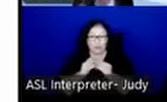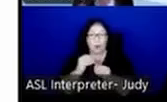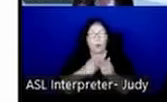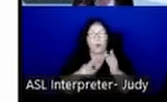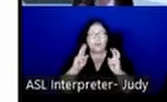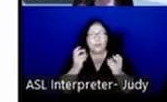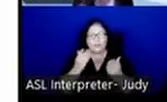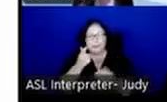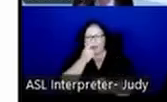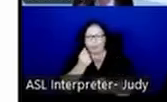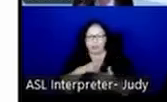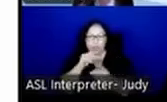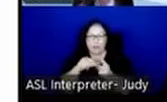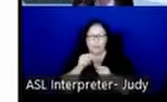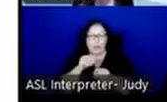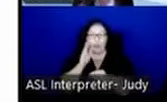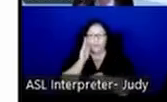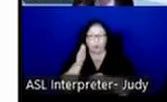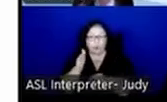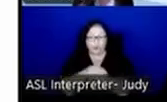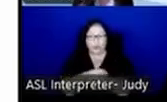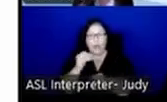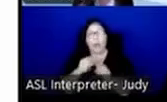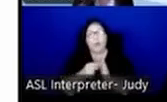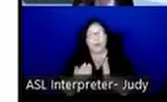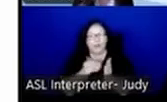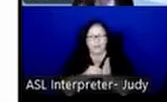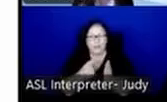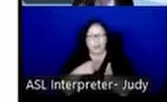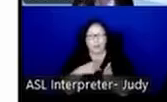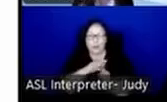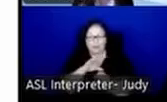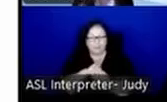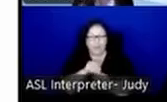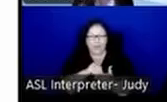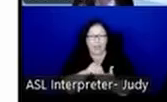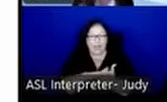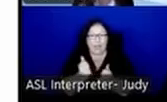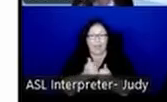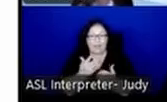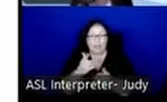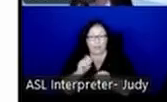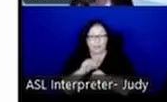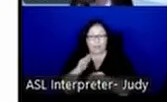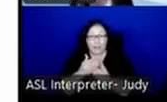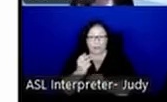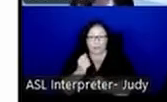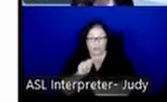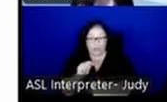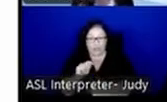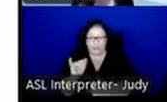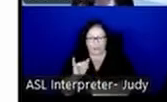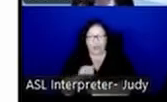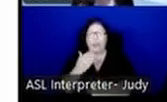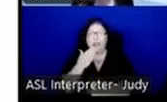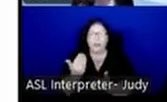we're capturing everything that you all have submitted through the chat as well. So thank you again for joining us for this webinar, and we really appreciate your time